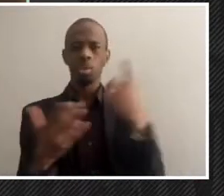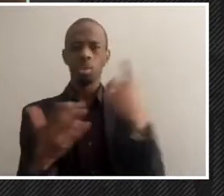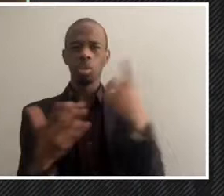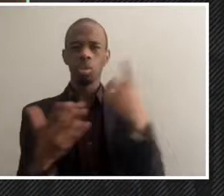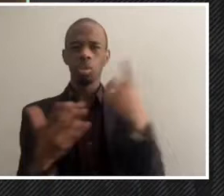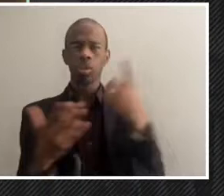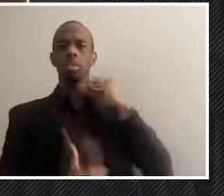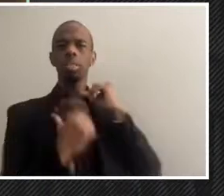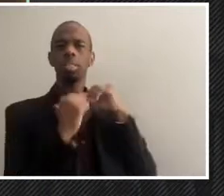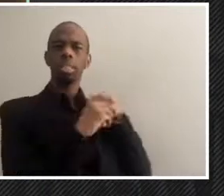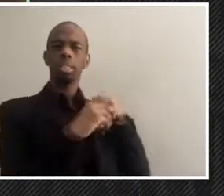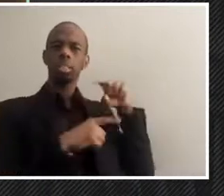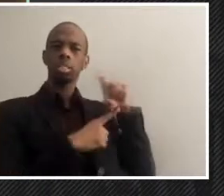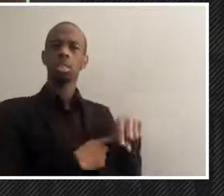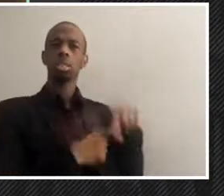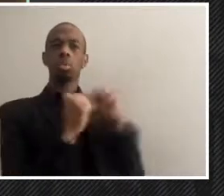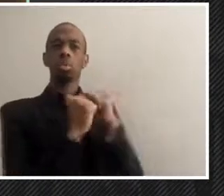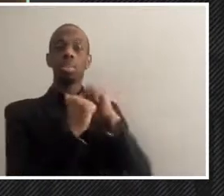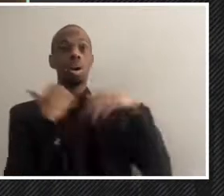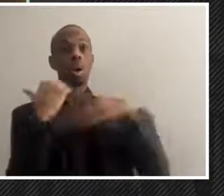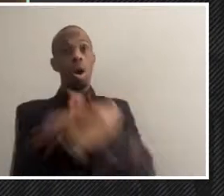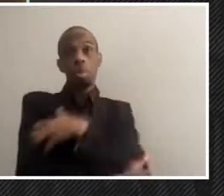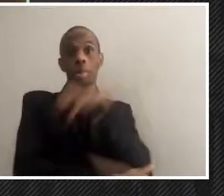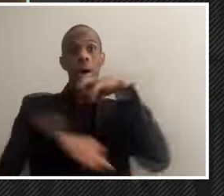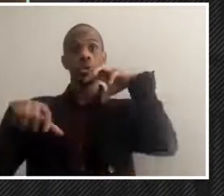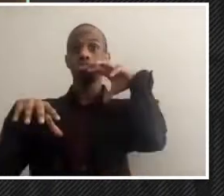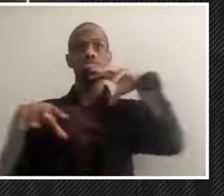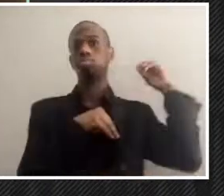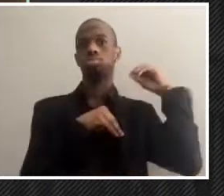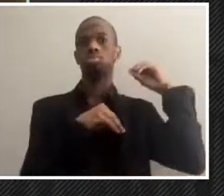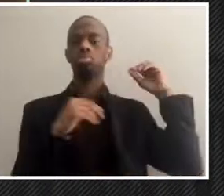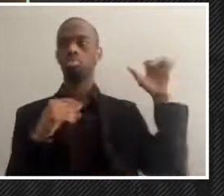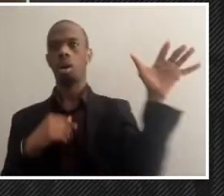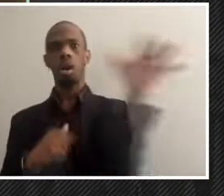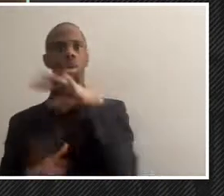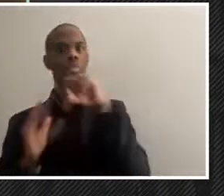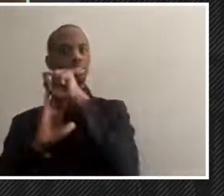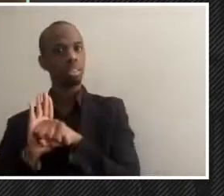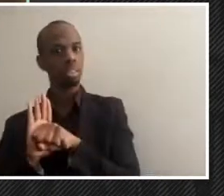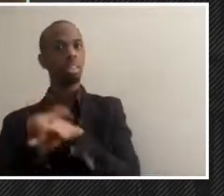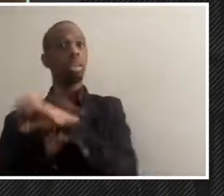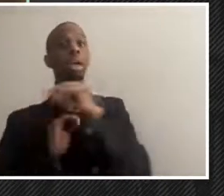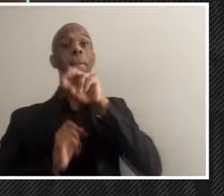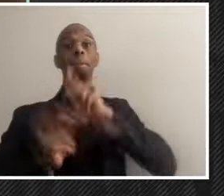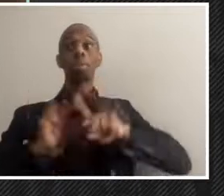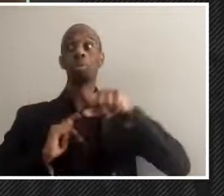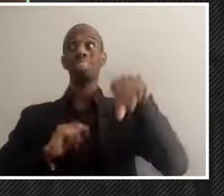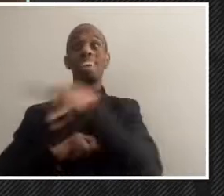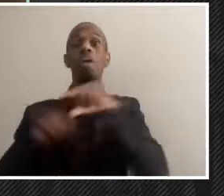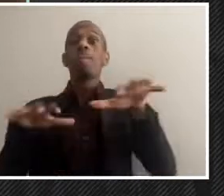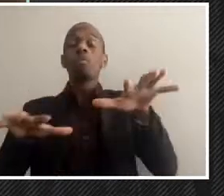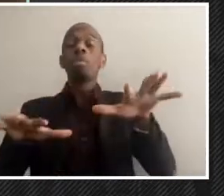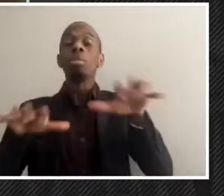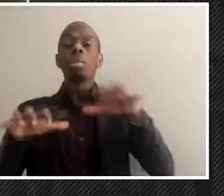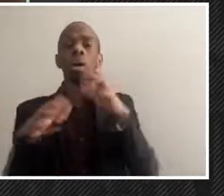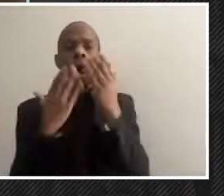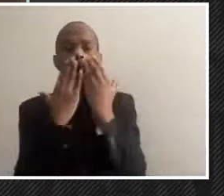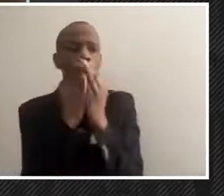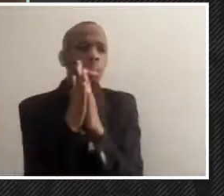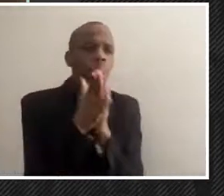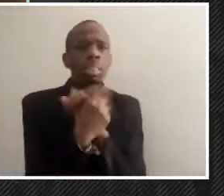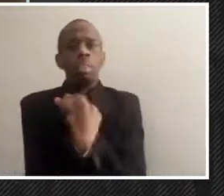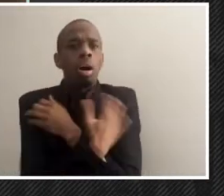state, with people's being literally freezing to death, people being denied food, people